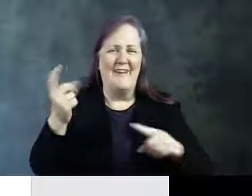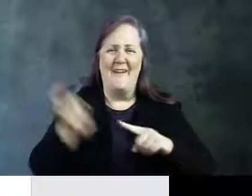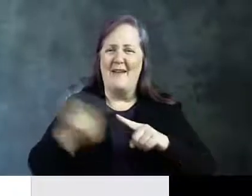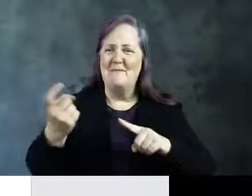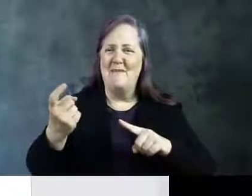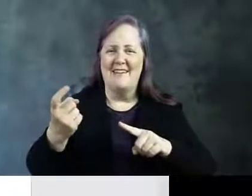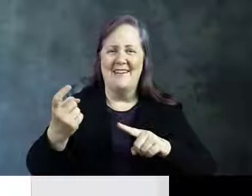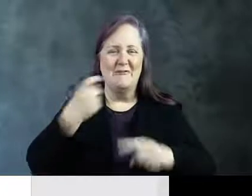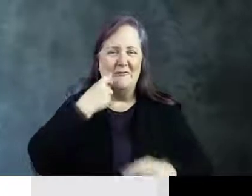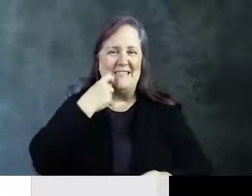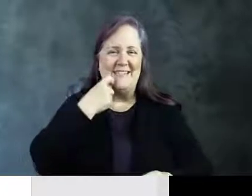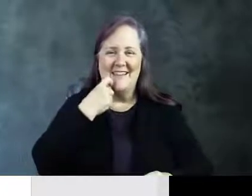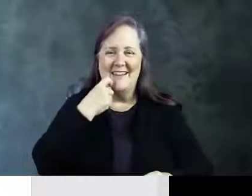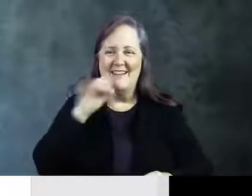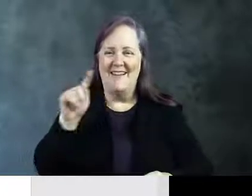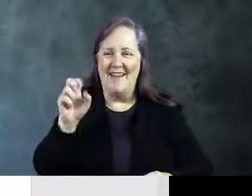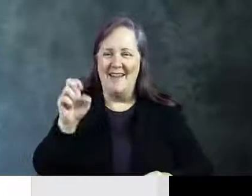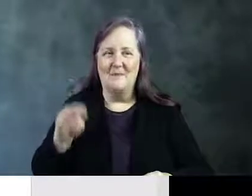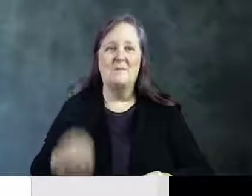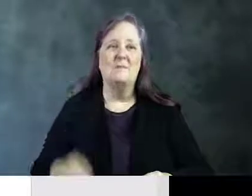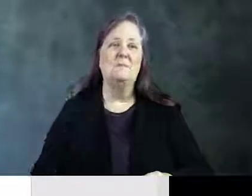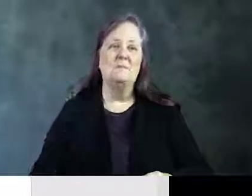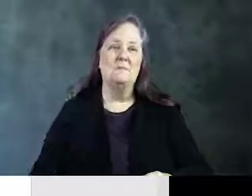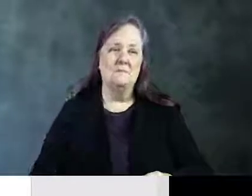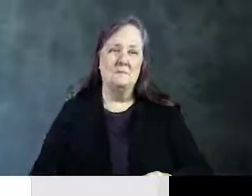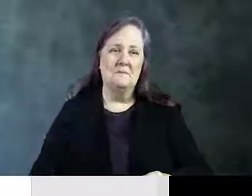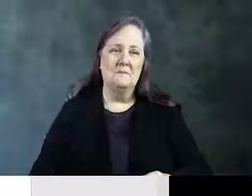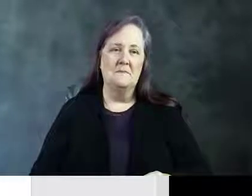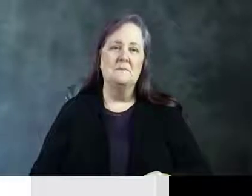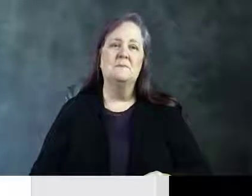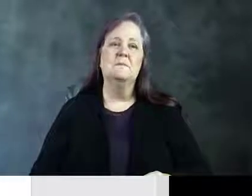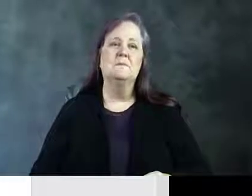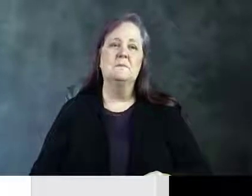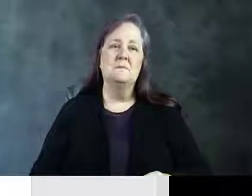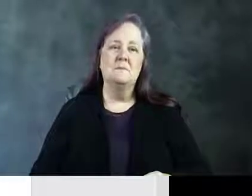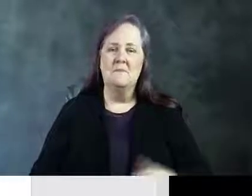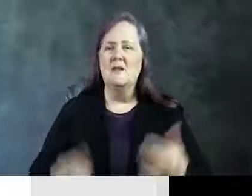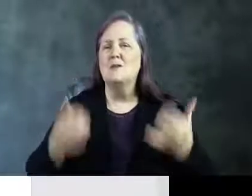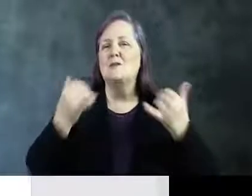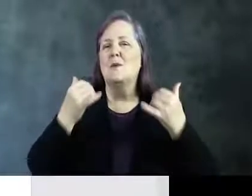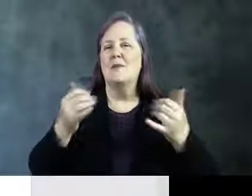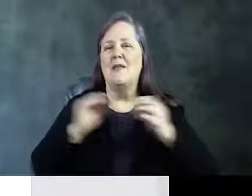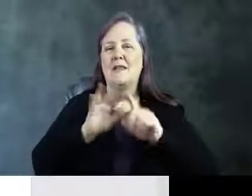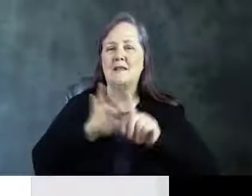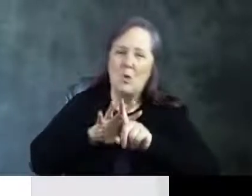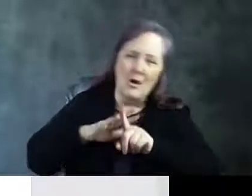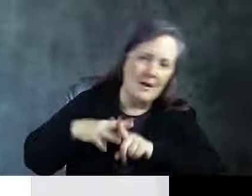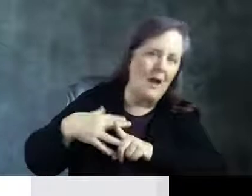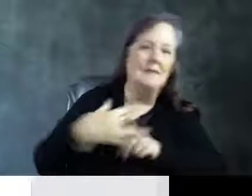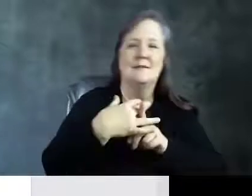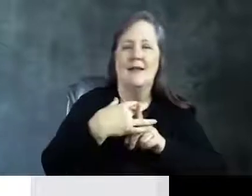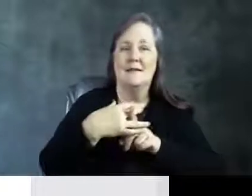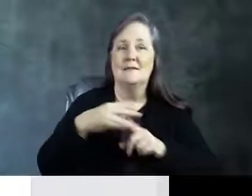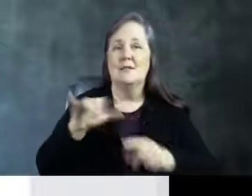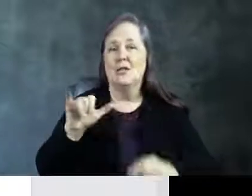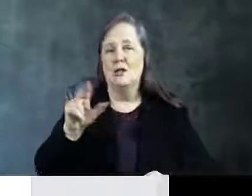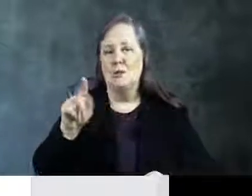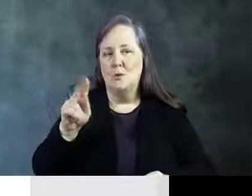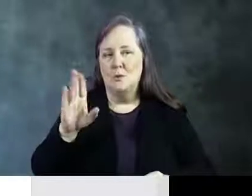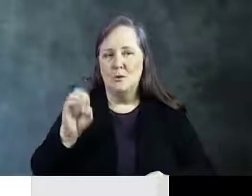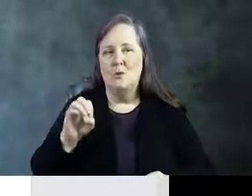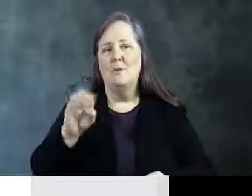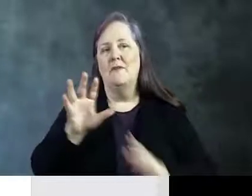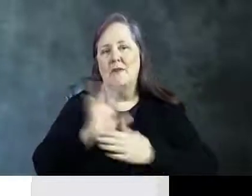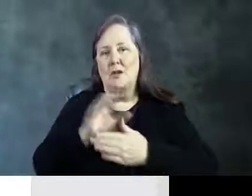select that. And you'll see now that I have a more contextual, useful link. It says YouTube video of the DAR